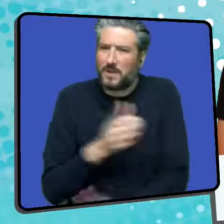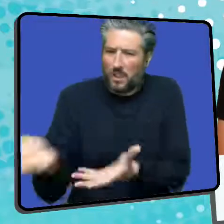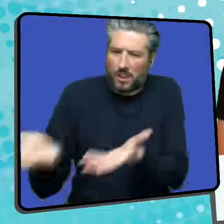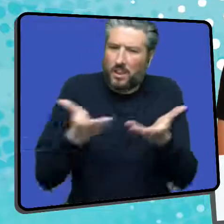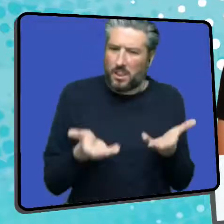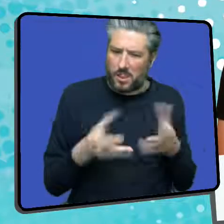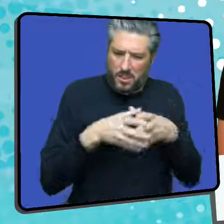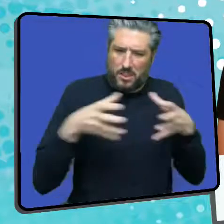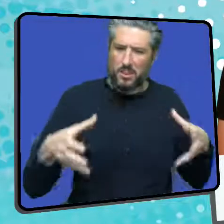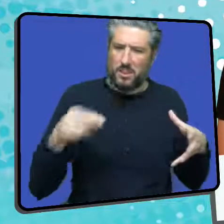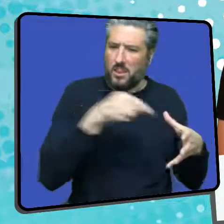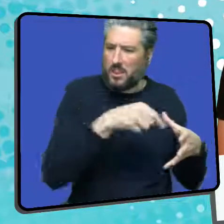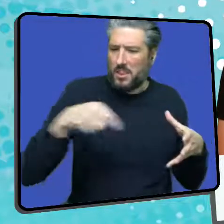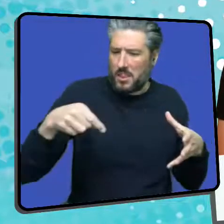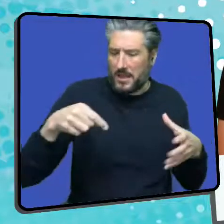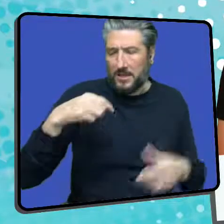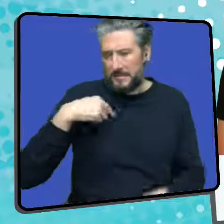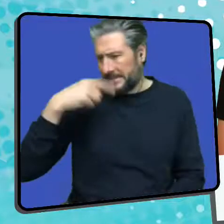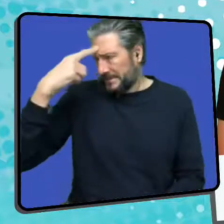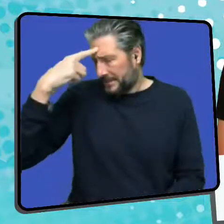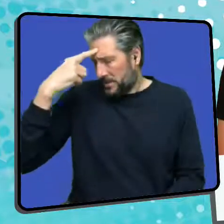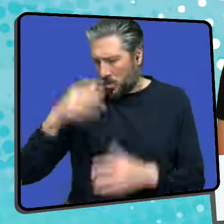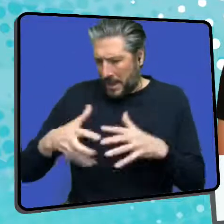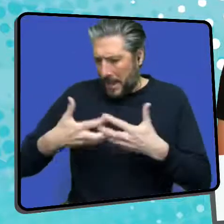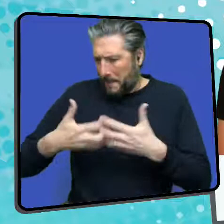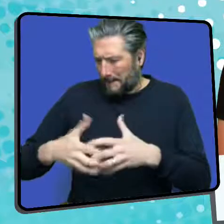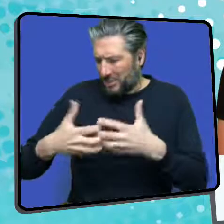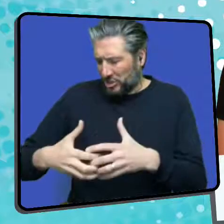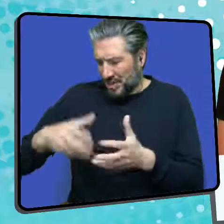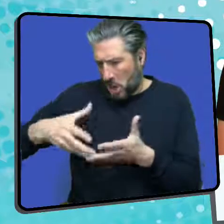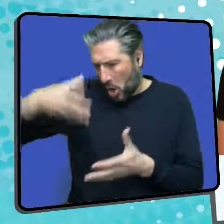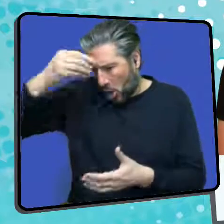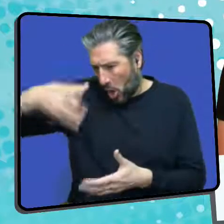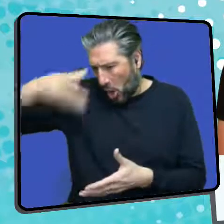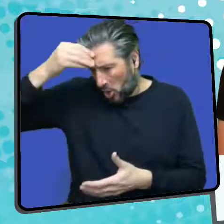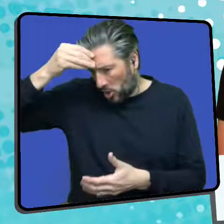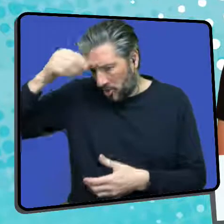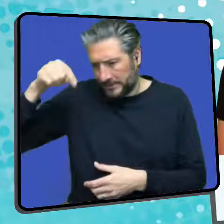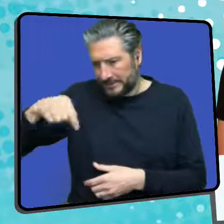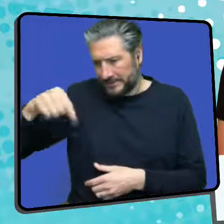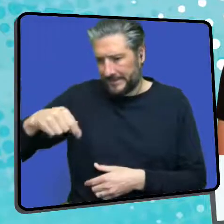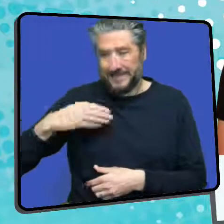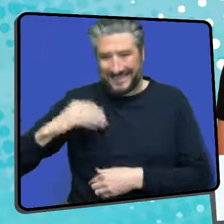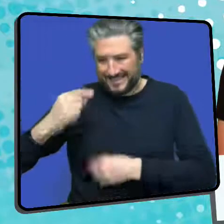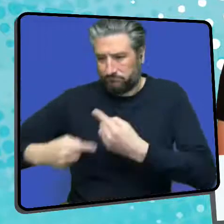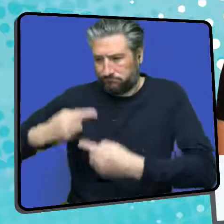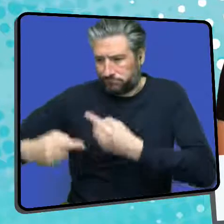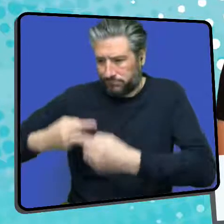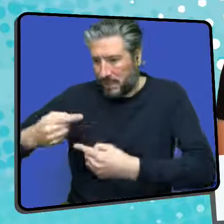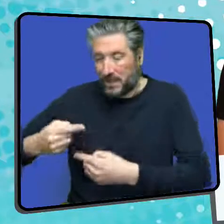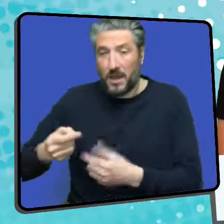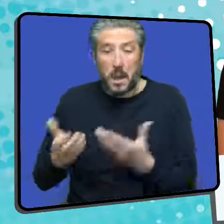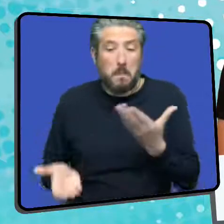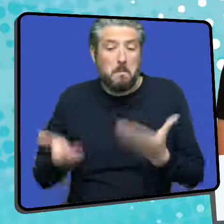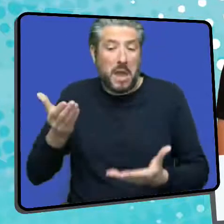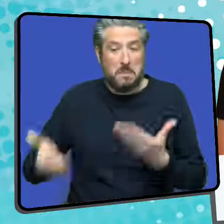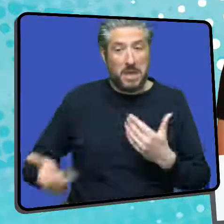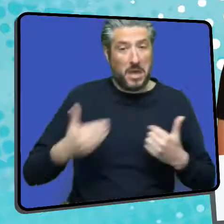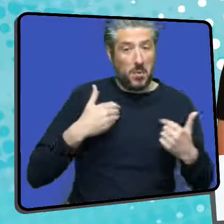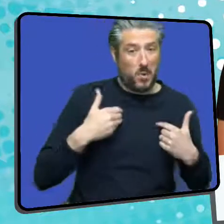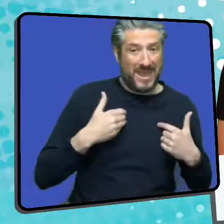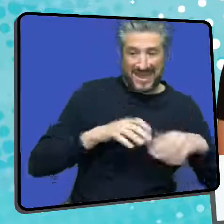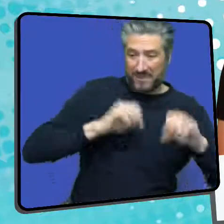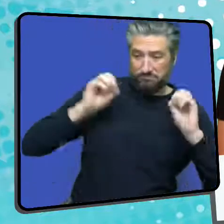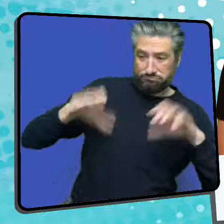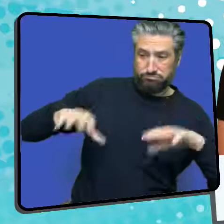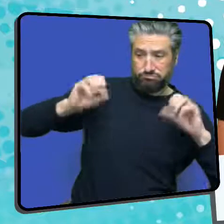that's scalable and keeps on running even if we throw bad things at it, which can happen. Sometimes the training run gets